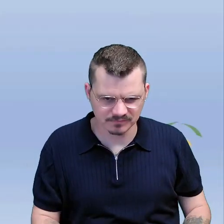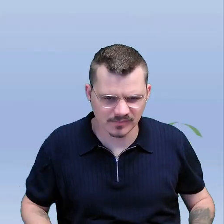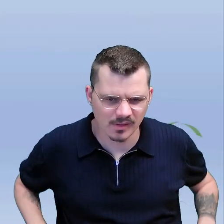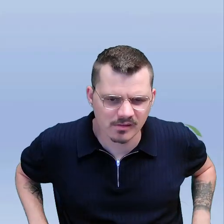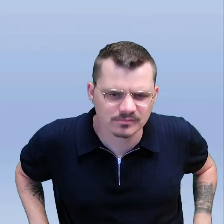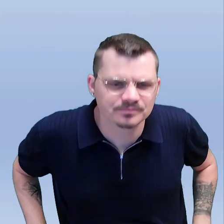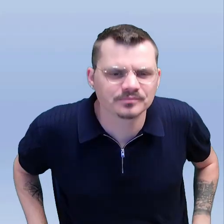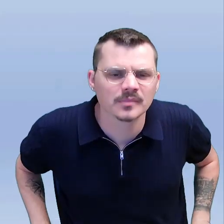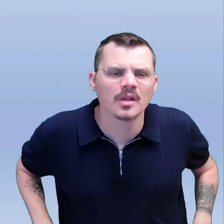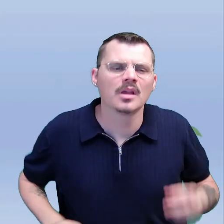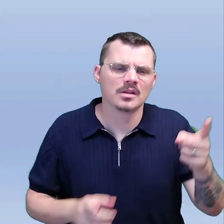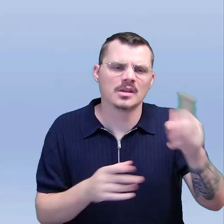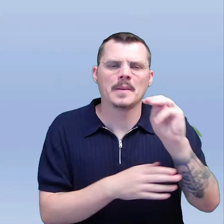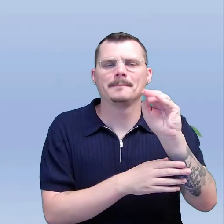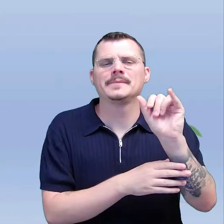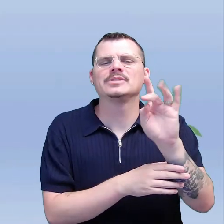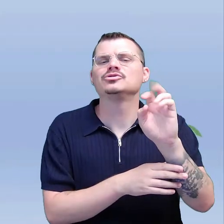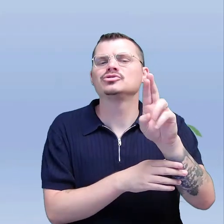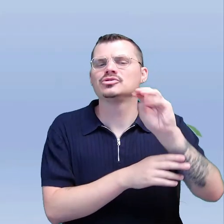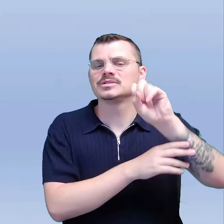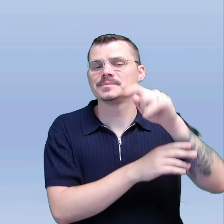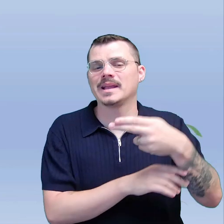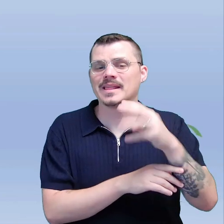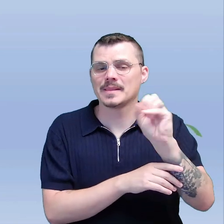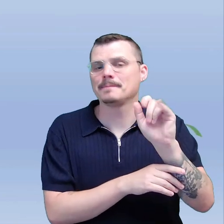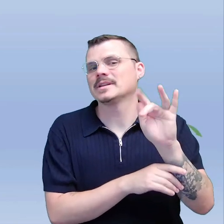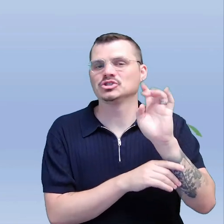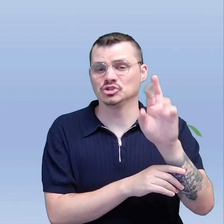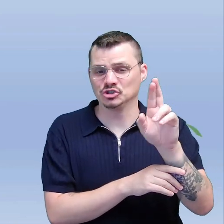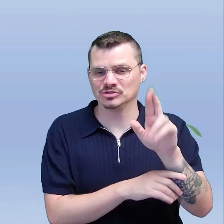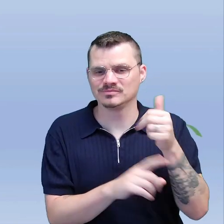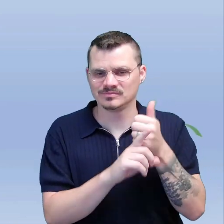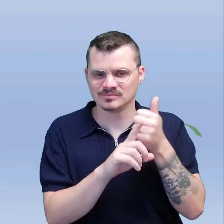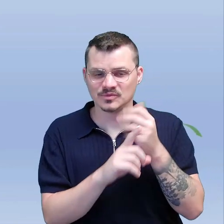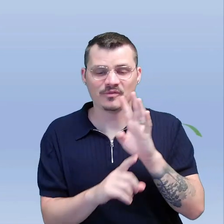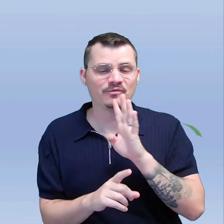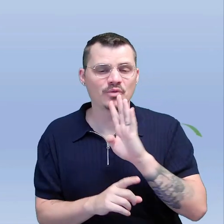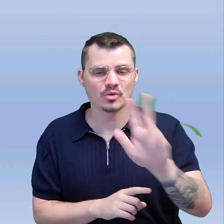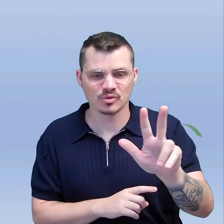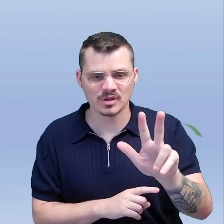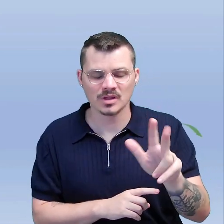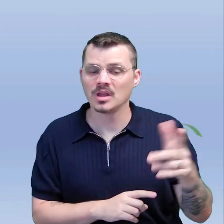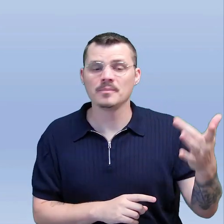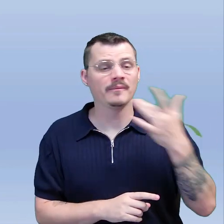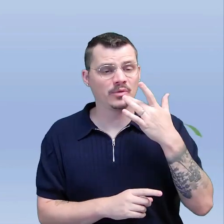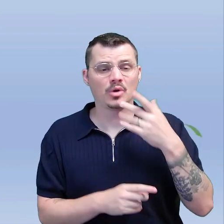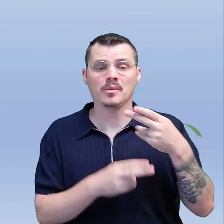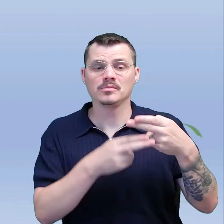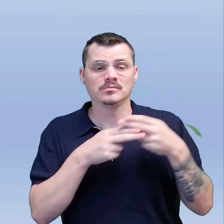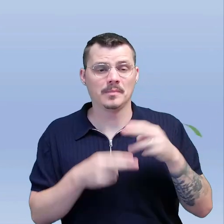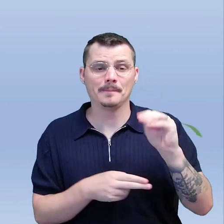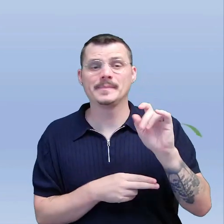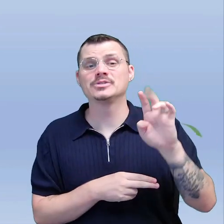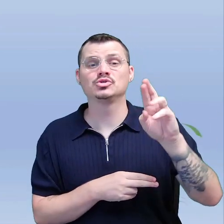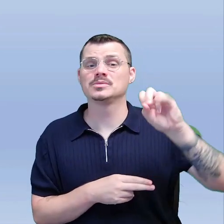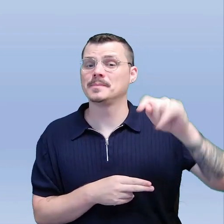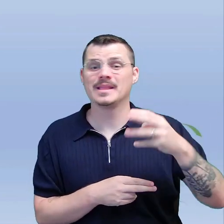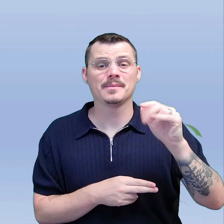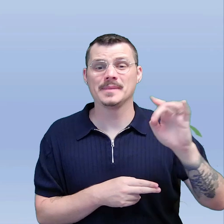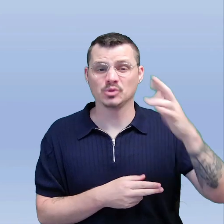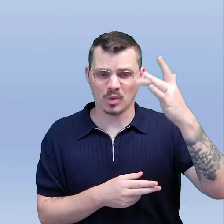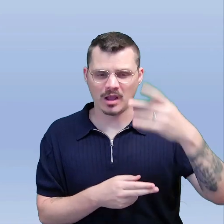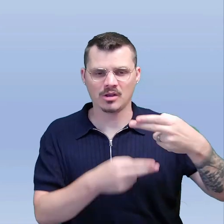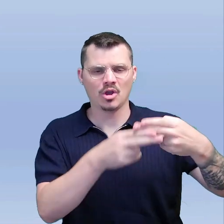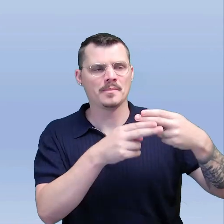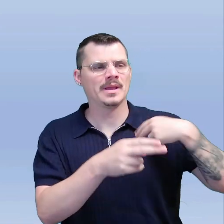We've got people like Mr. Smith, Mr. He's 43 years old. And he liked being called Mr. Smith, Mr. because that